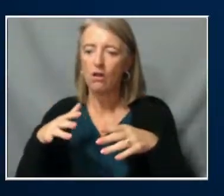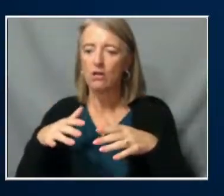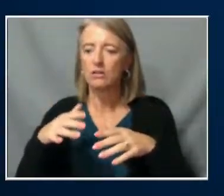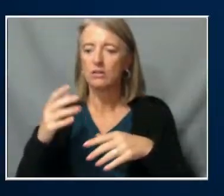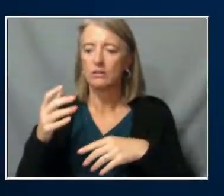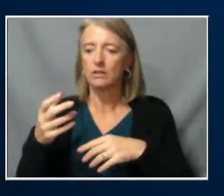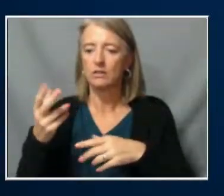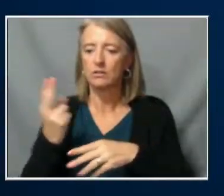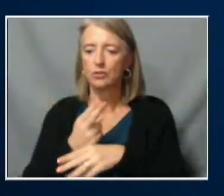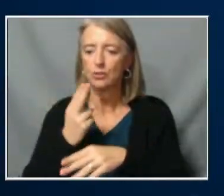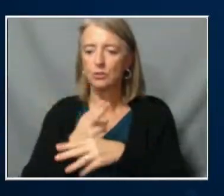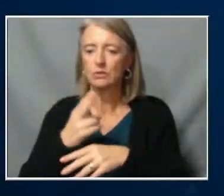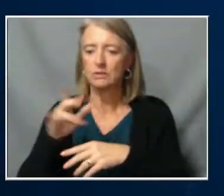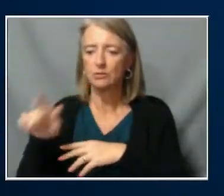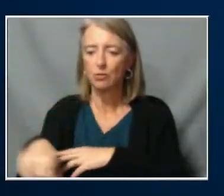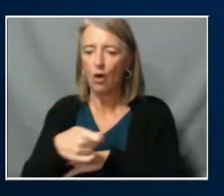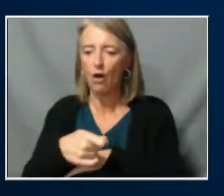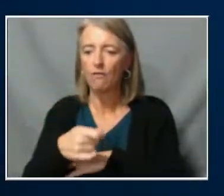and